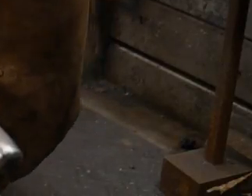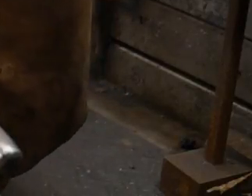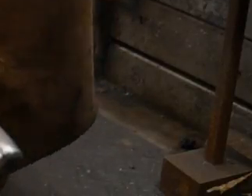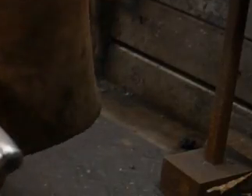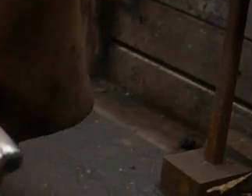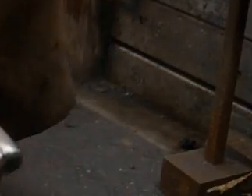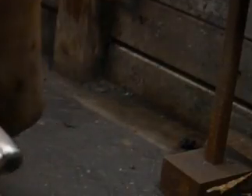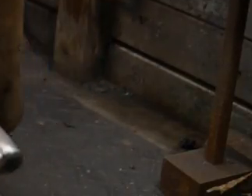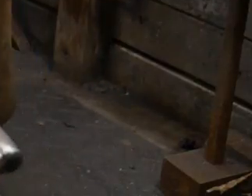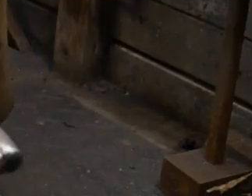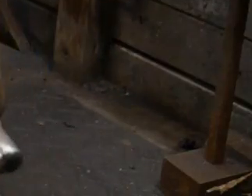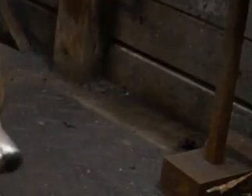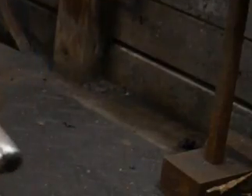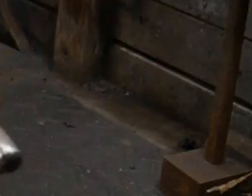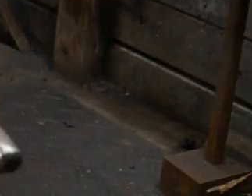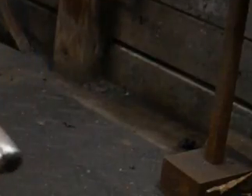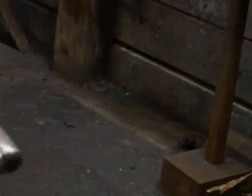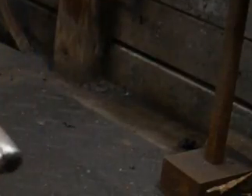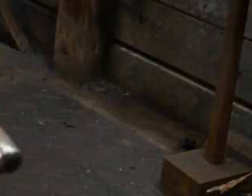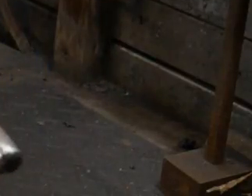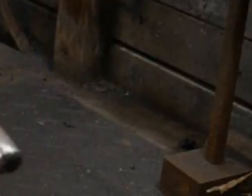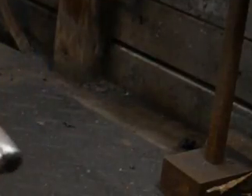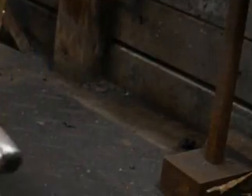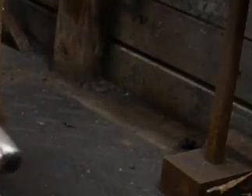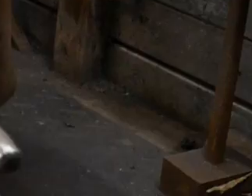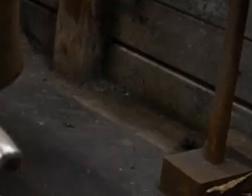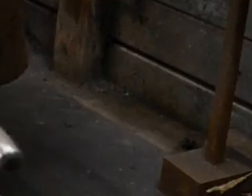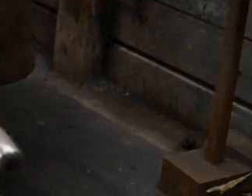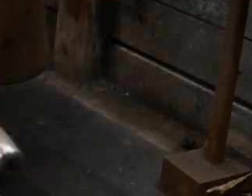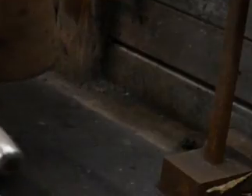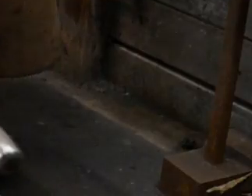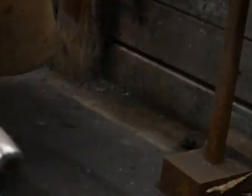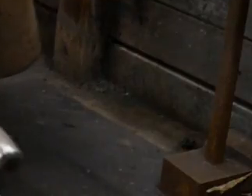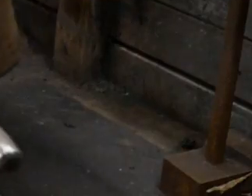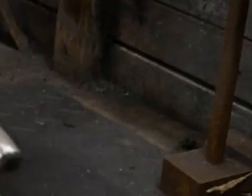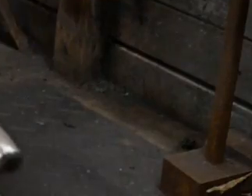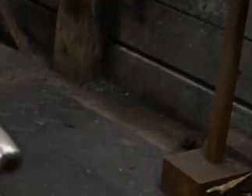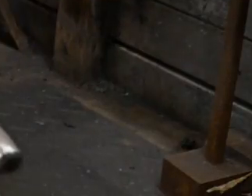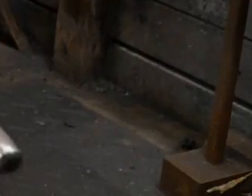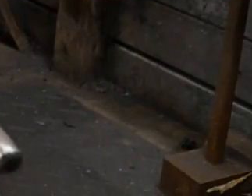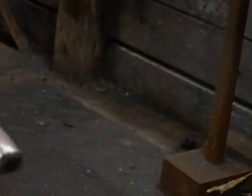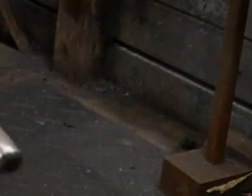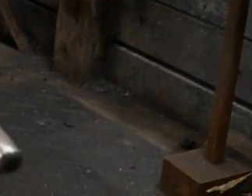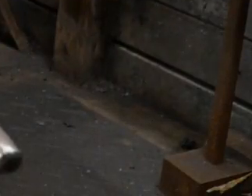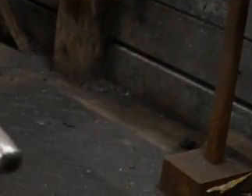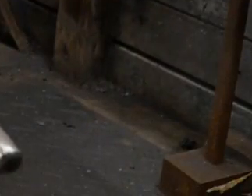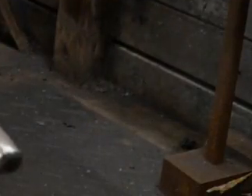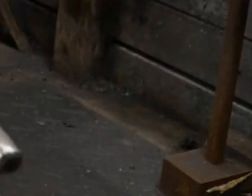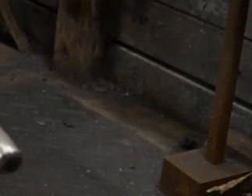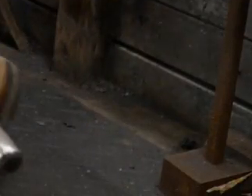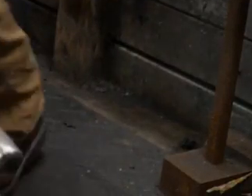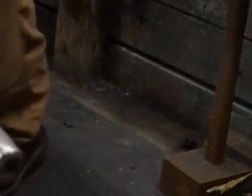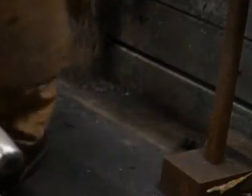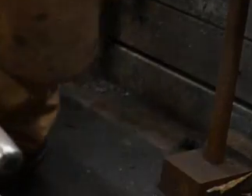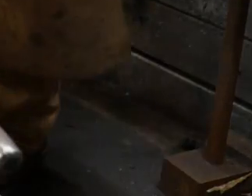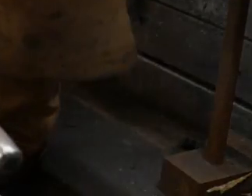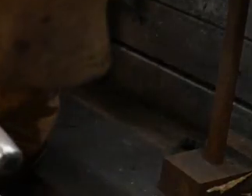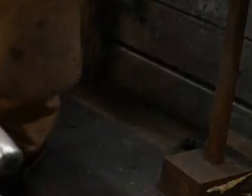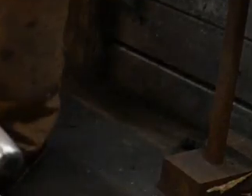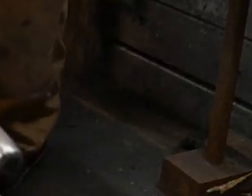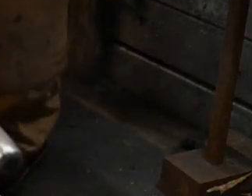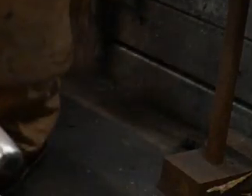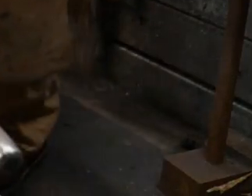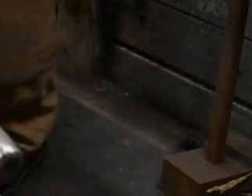question. Could the lower grade be made into a higher grade if worked more? Yes. Yep, it can. So I can go back up to the main thing. So.